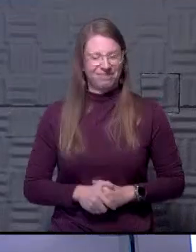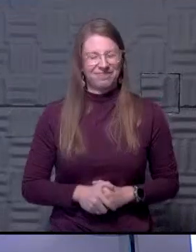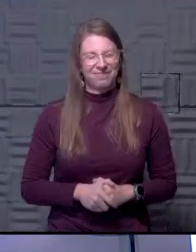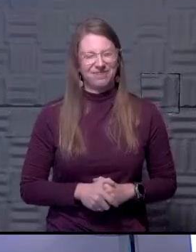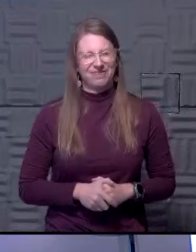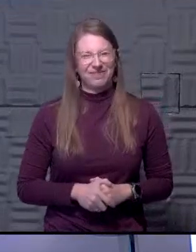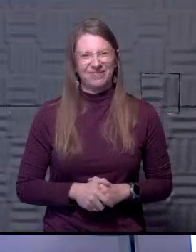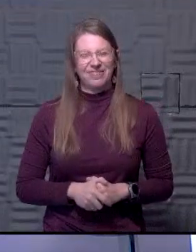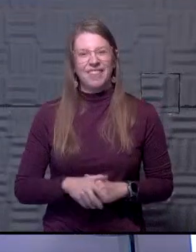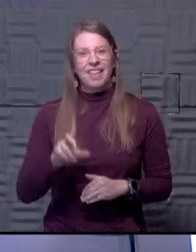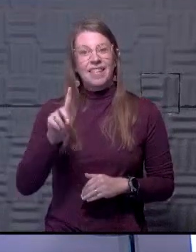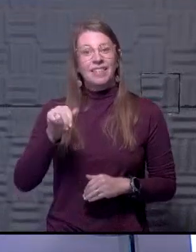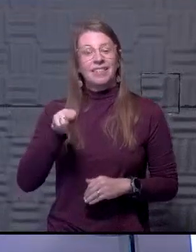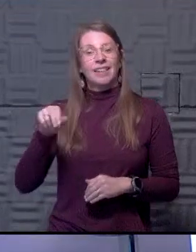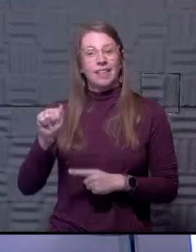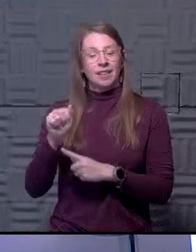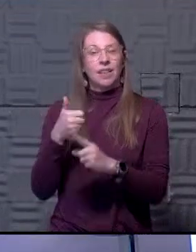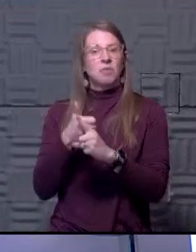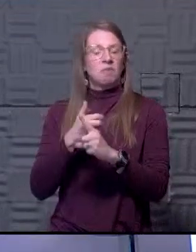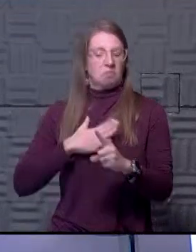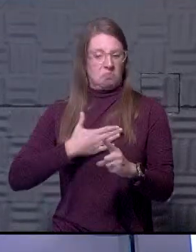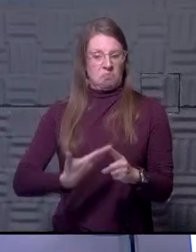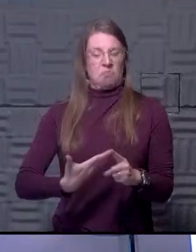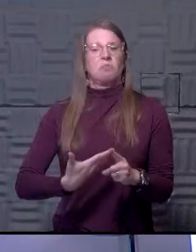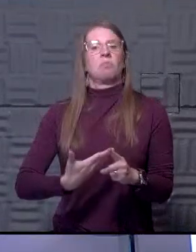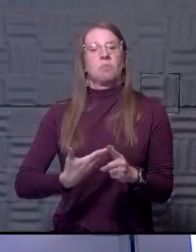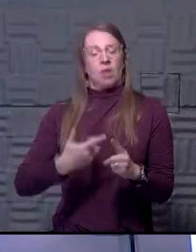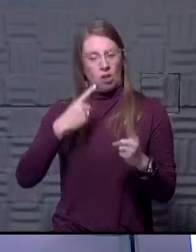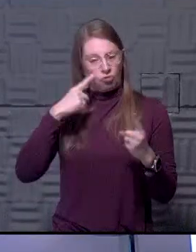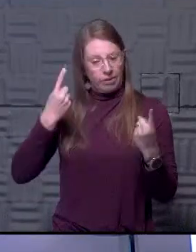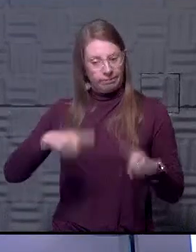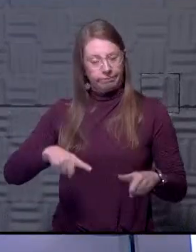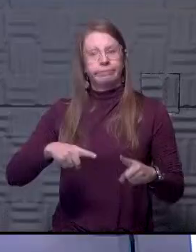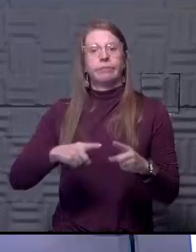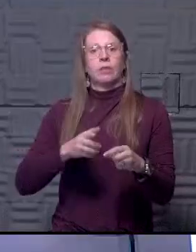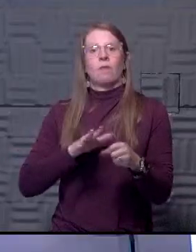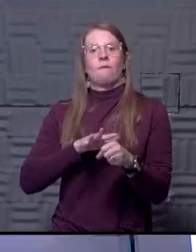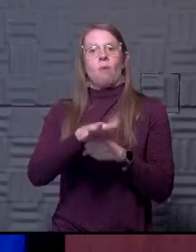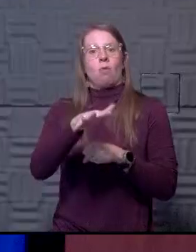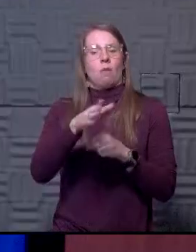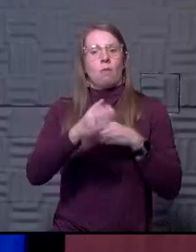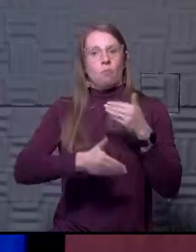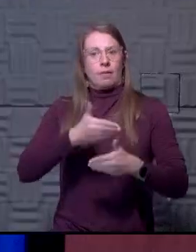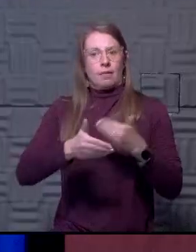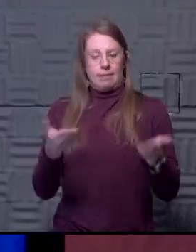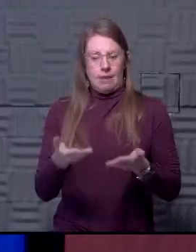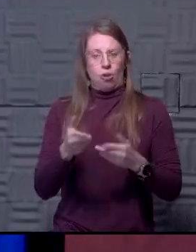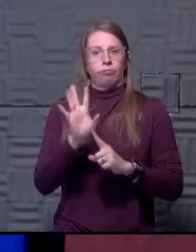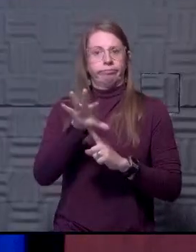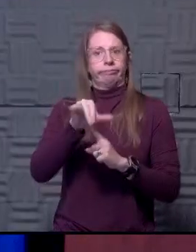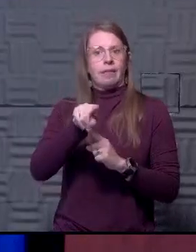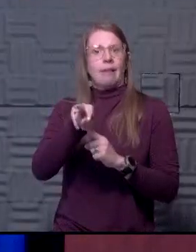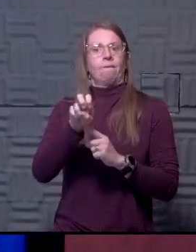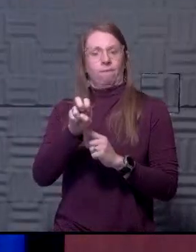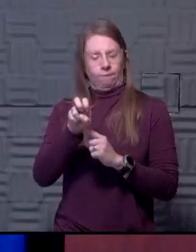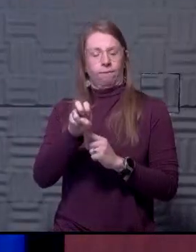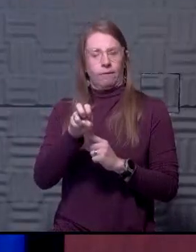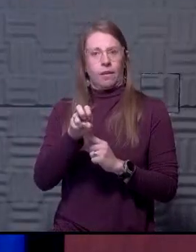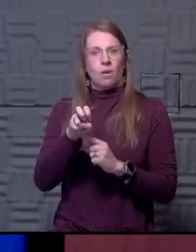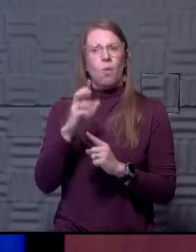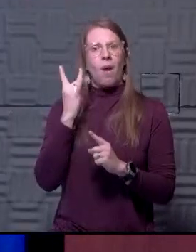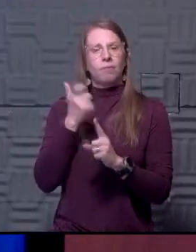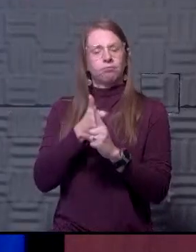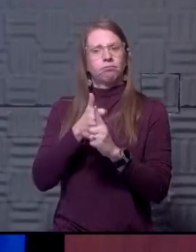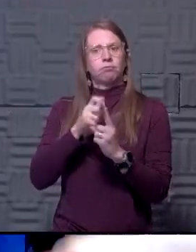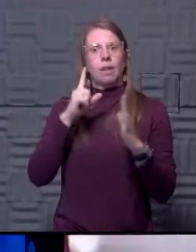Dana has been kind enough to agree to go through the entire process here on the air with us so you can better understand what to